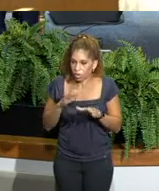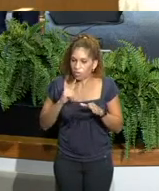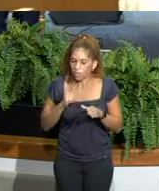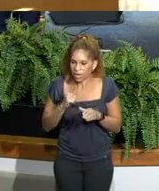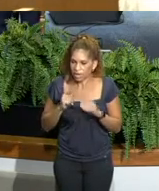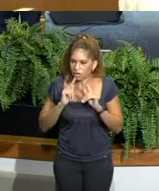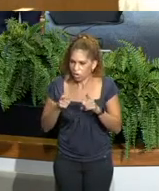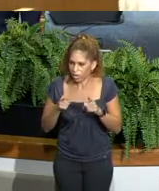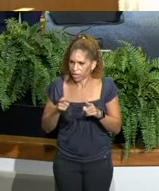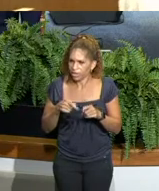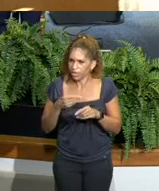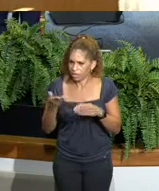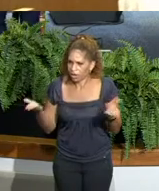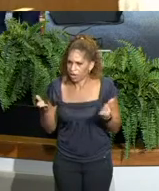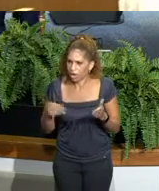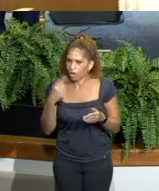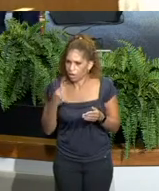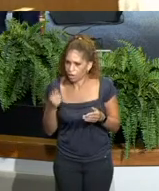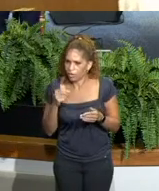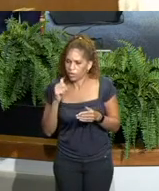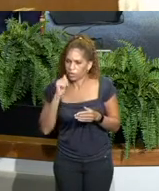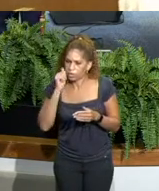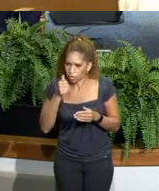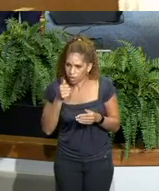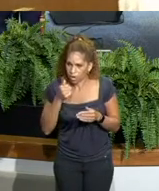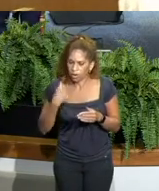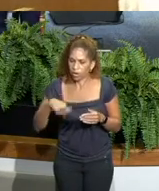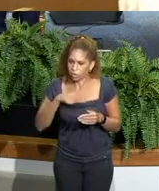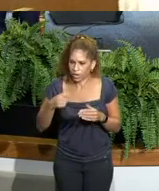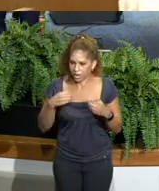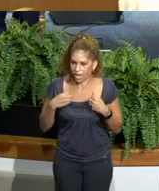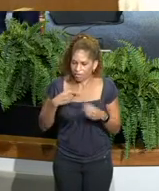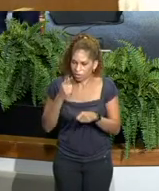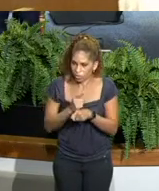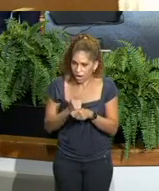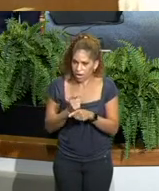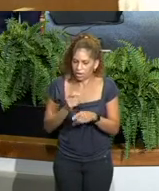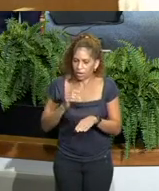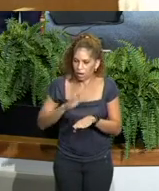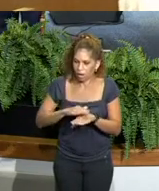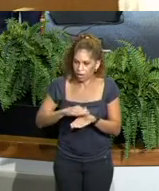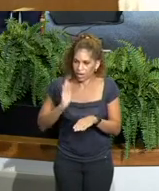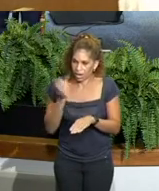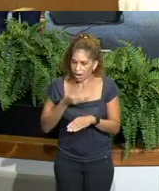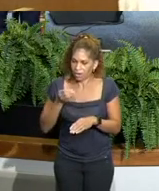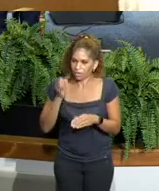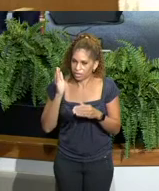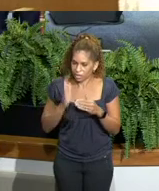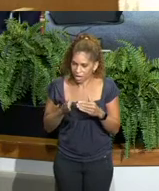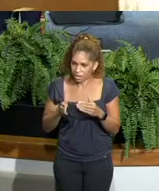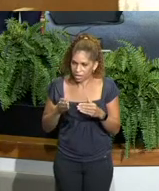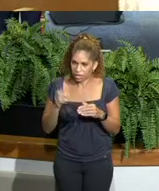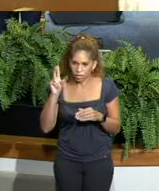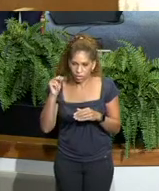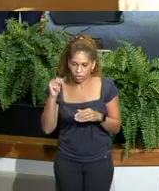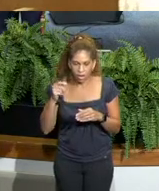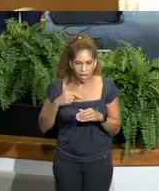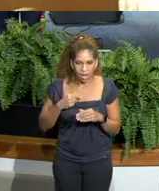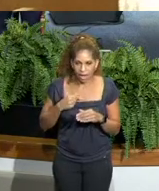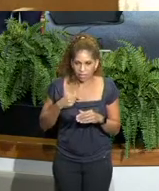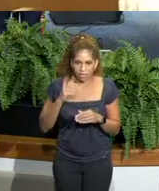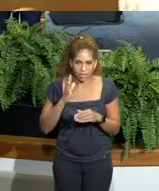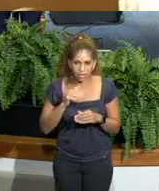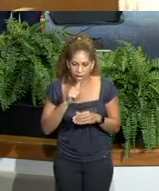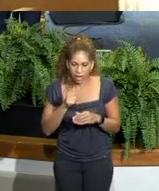said, "Alone? Indeed not. We have right on our side." But then Senku said, "No, I'm not talking about right on